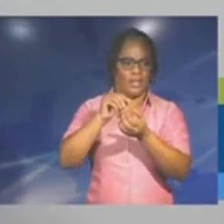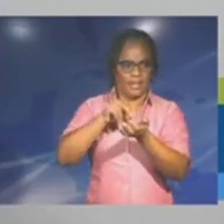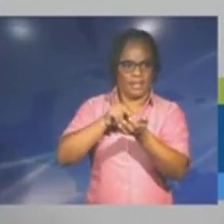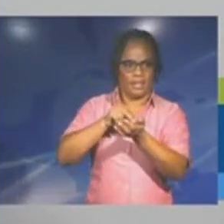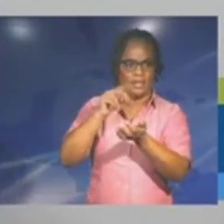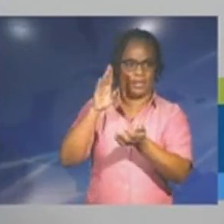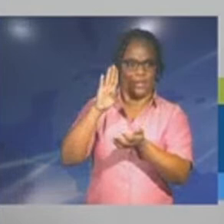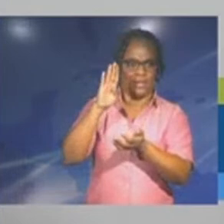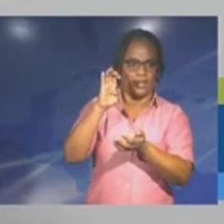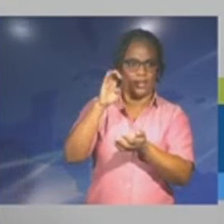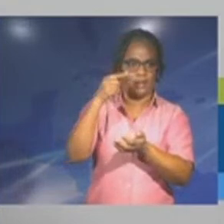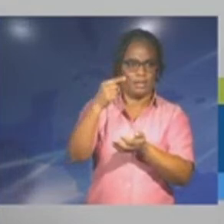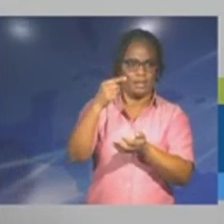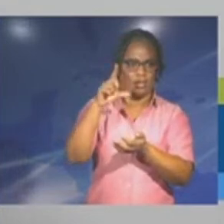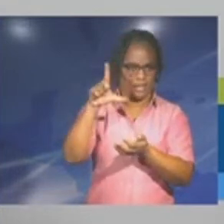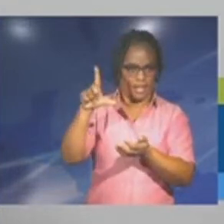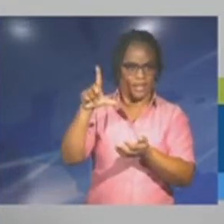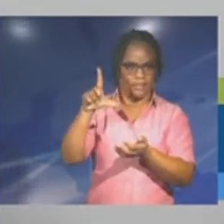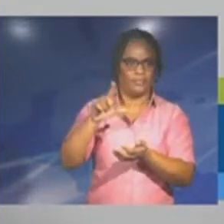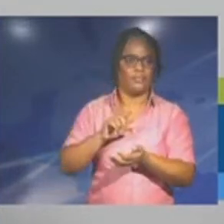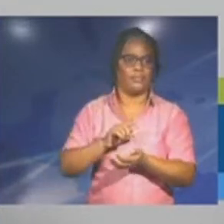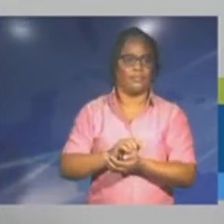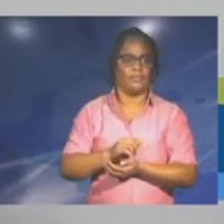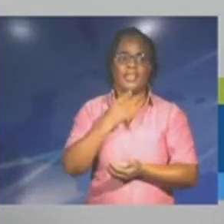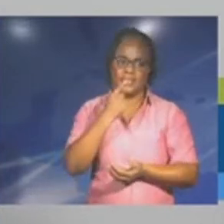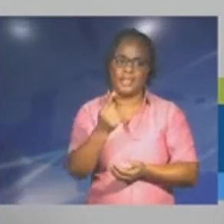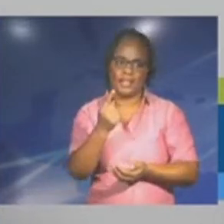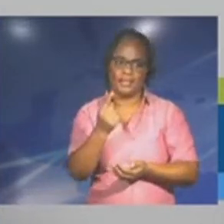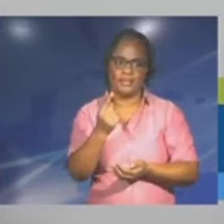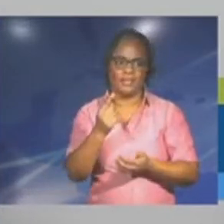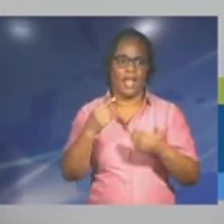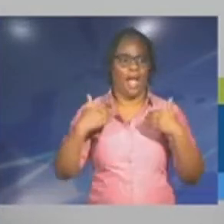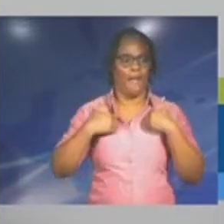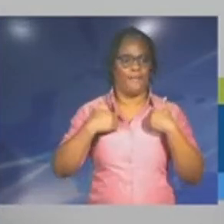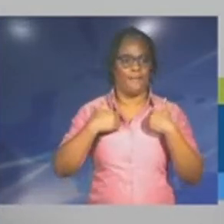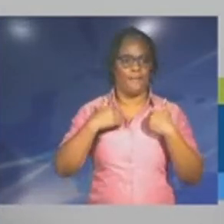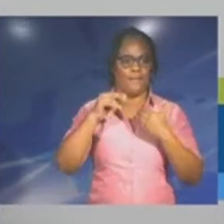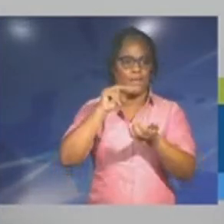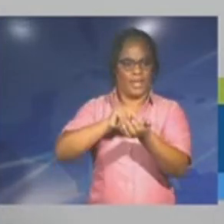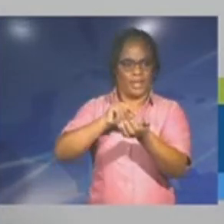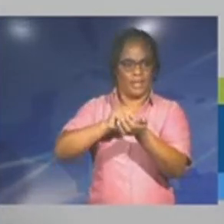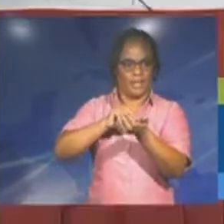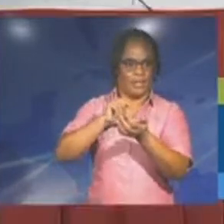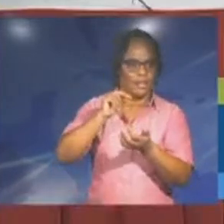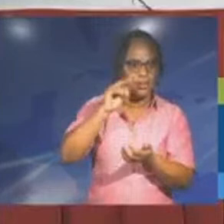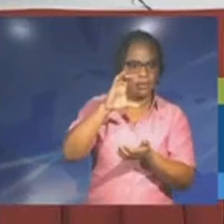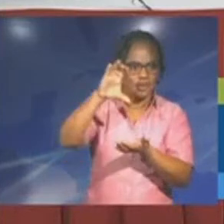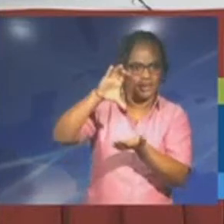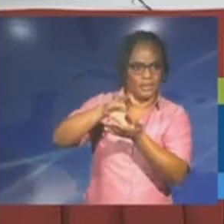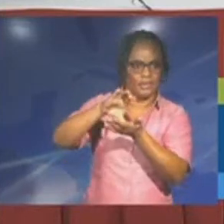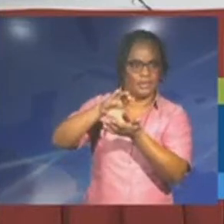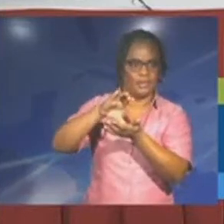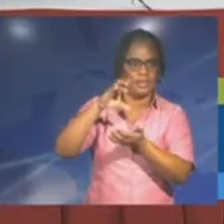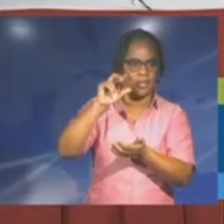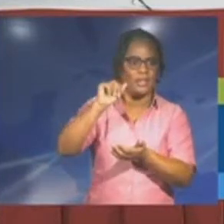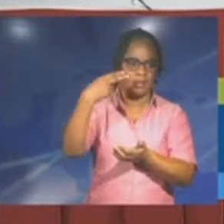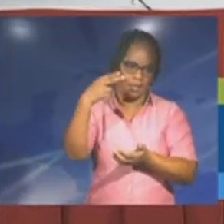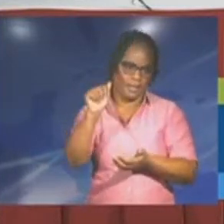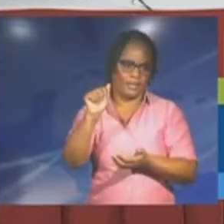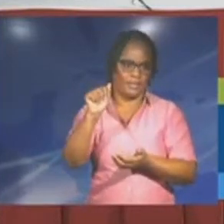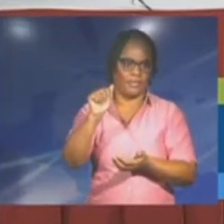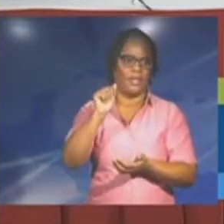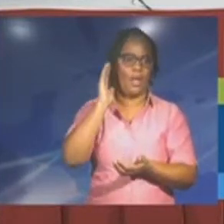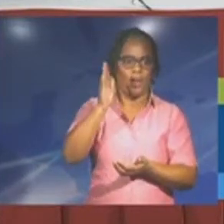spoken about NCRHA especially, because that's where she's at. So I will hand you over to Nurse Bethel, who can give you a